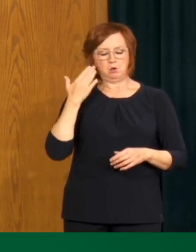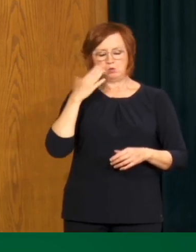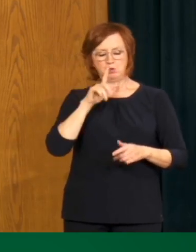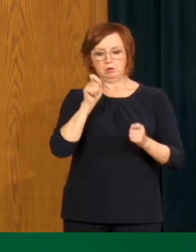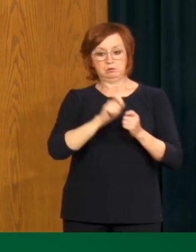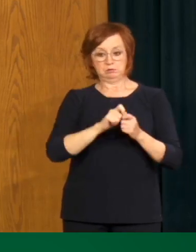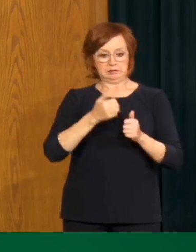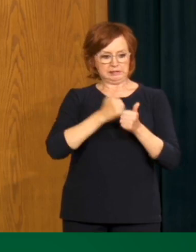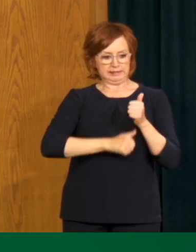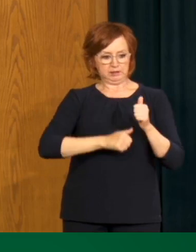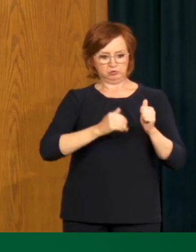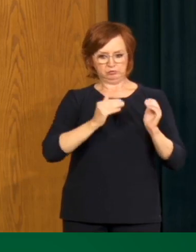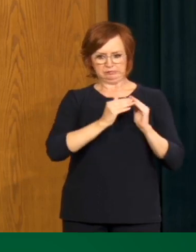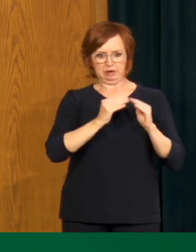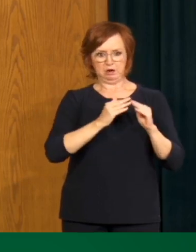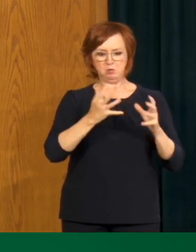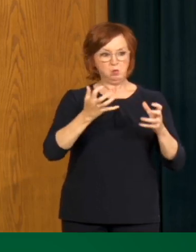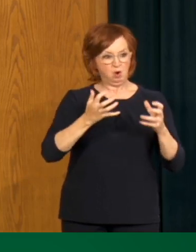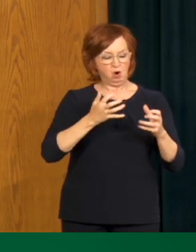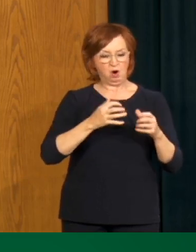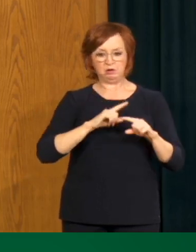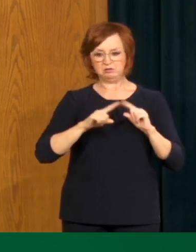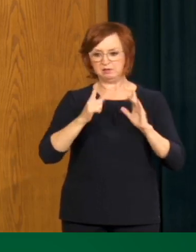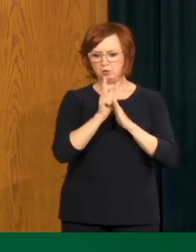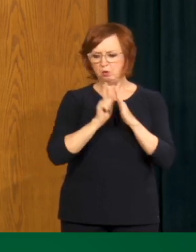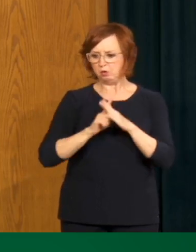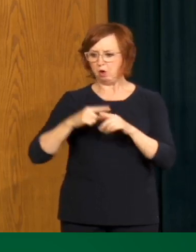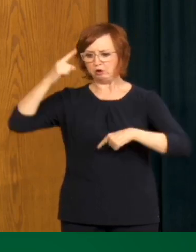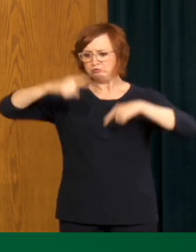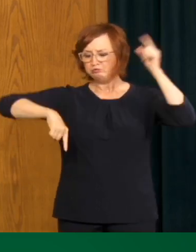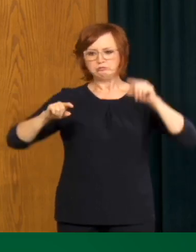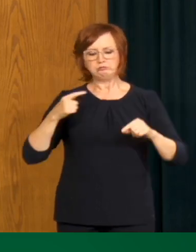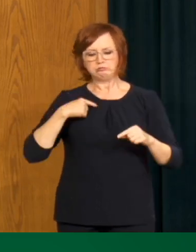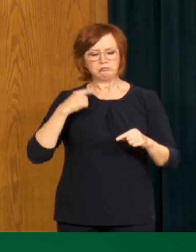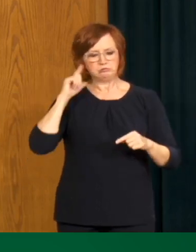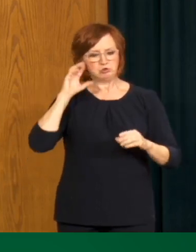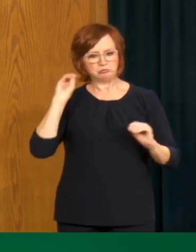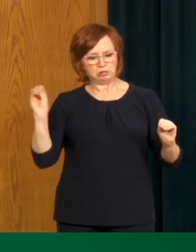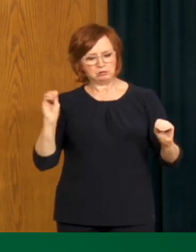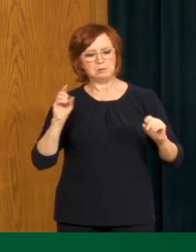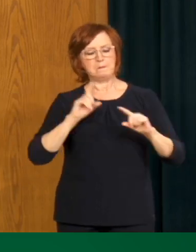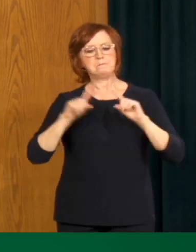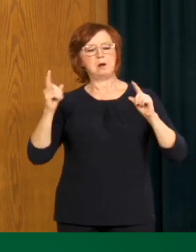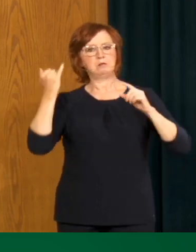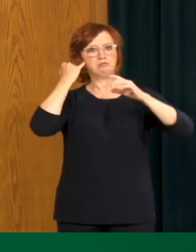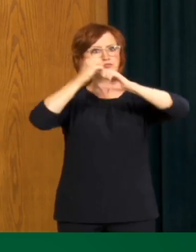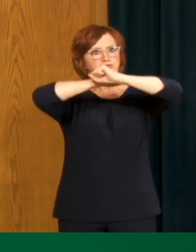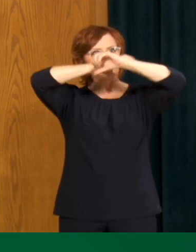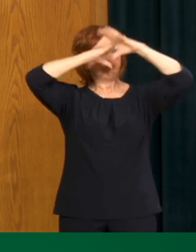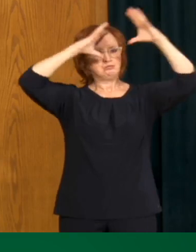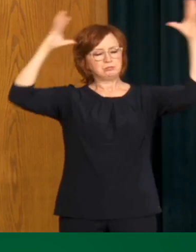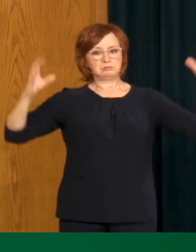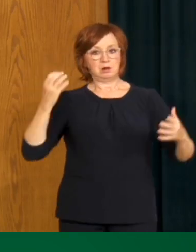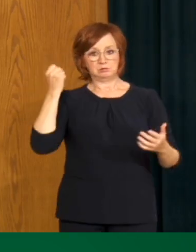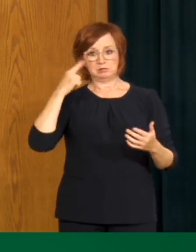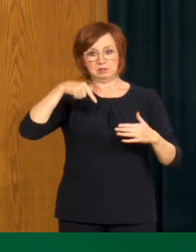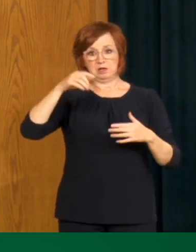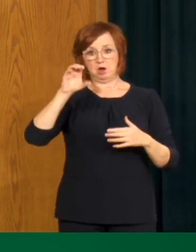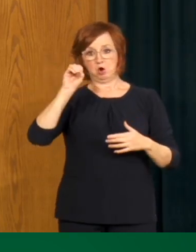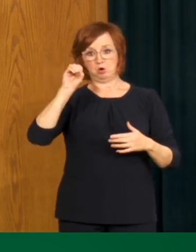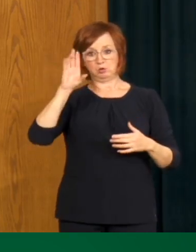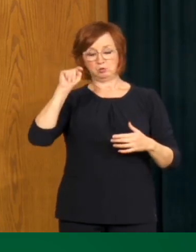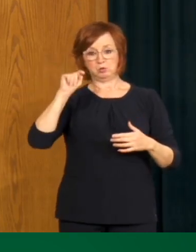use of that option, but I mean, it could theoretically happen with new councils being chosen in October and the